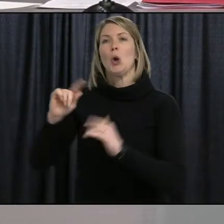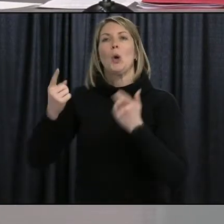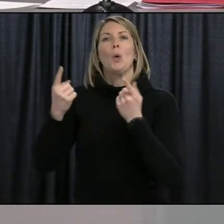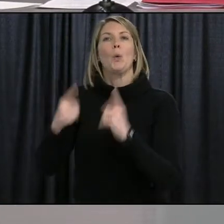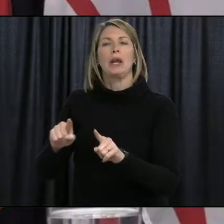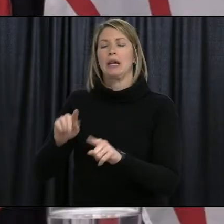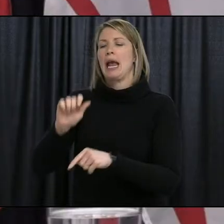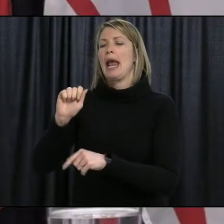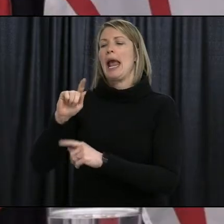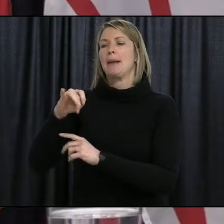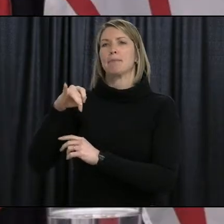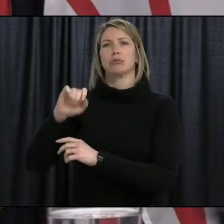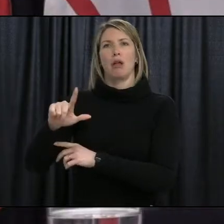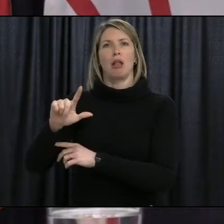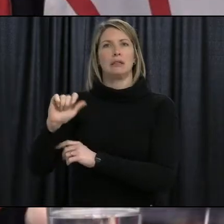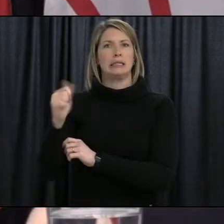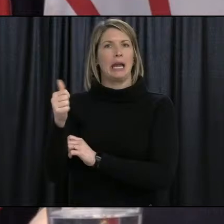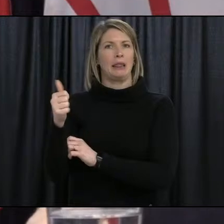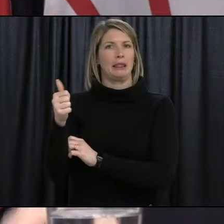So